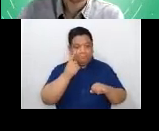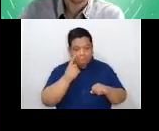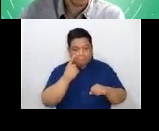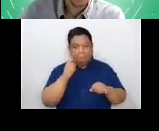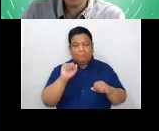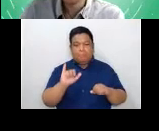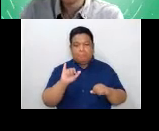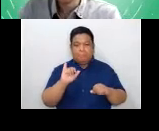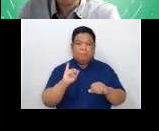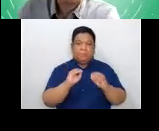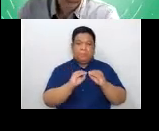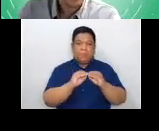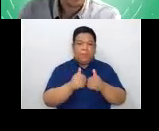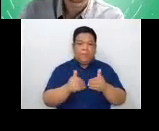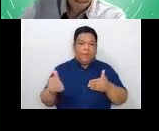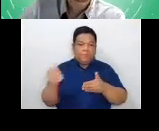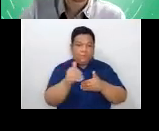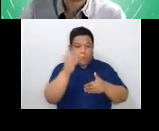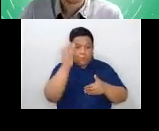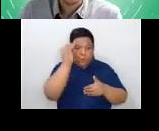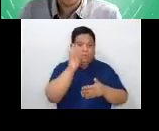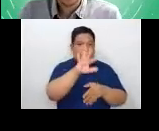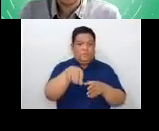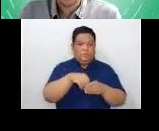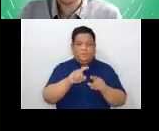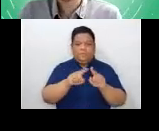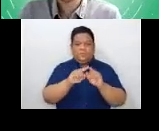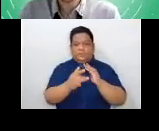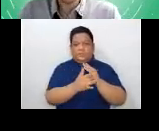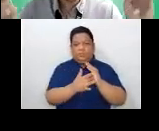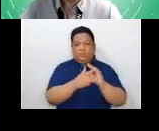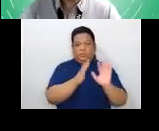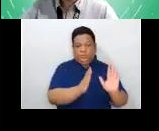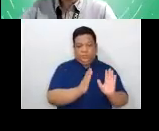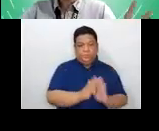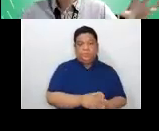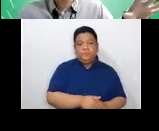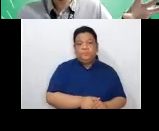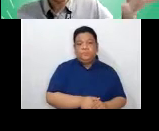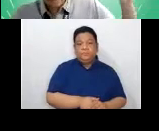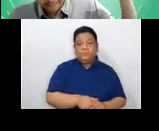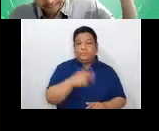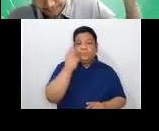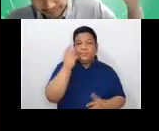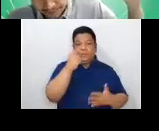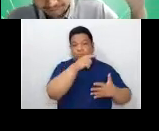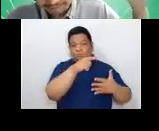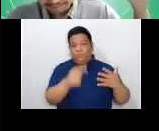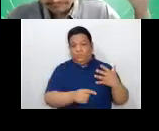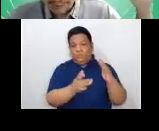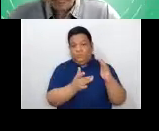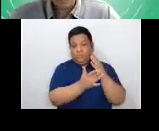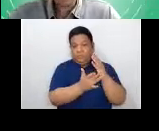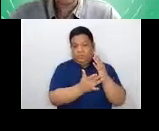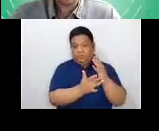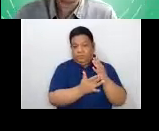very advanced because it's part of the different technologies. All right. Now, when we look at the technologies themselves,